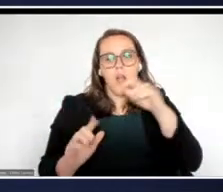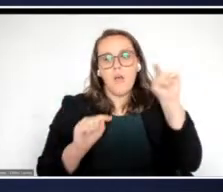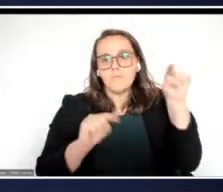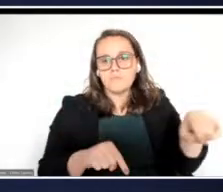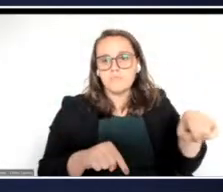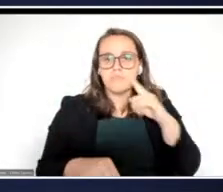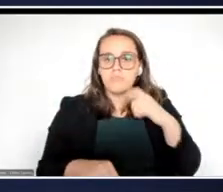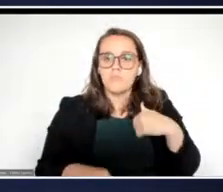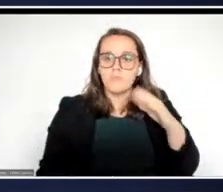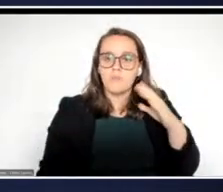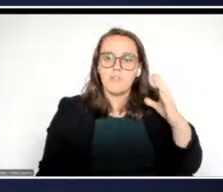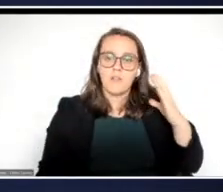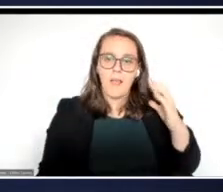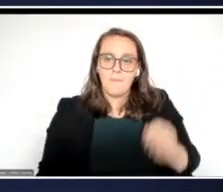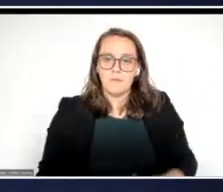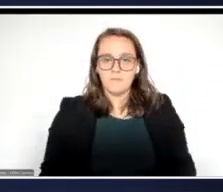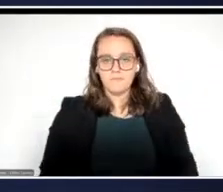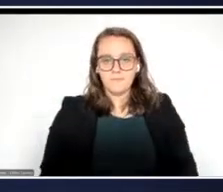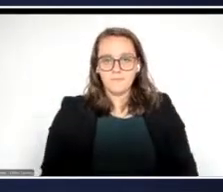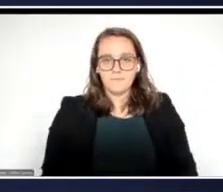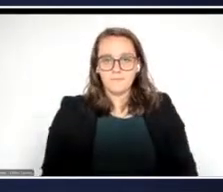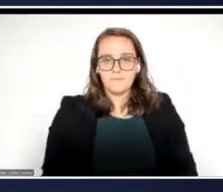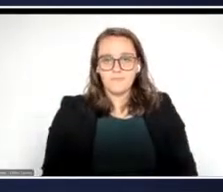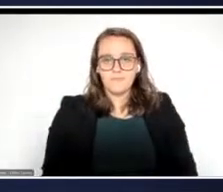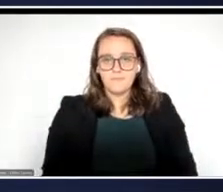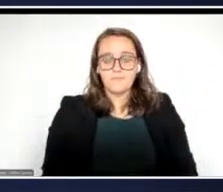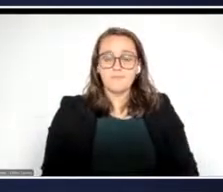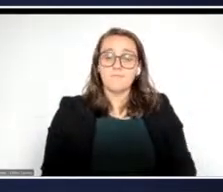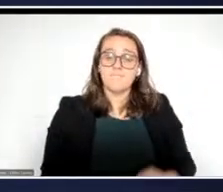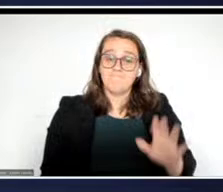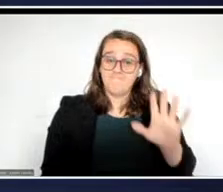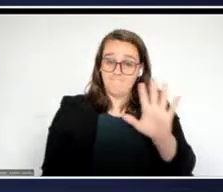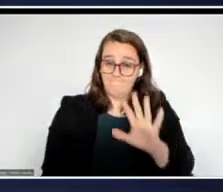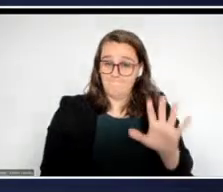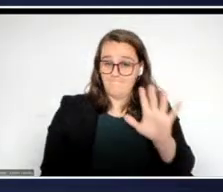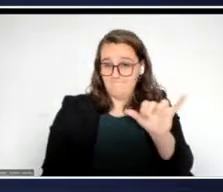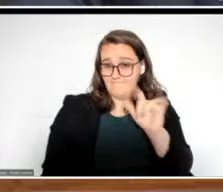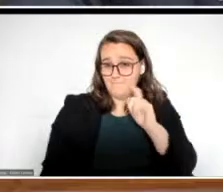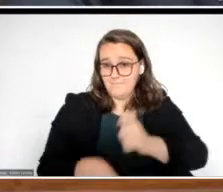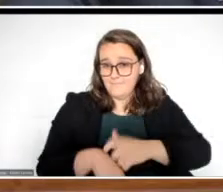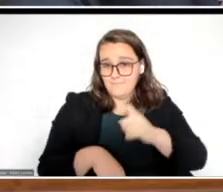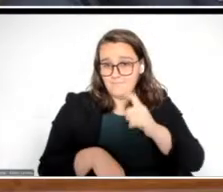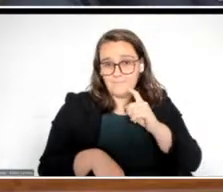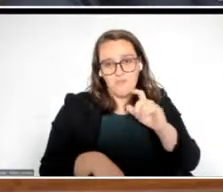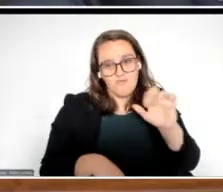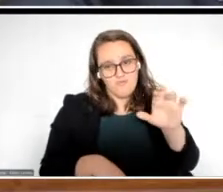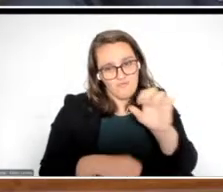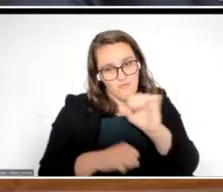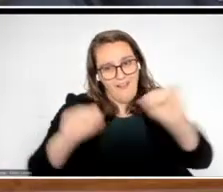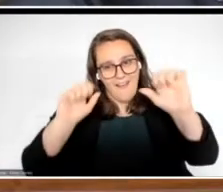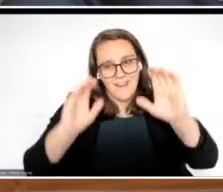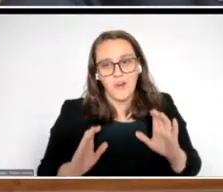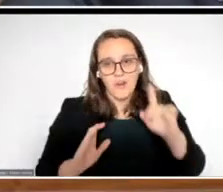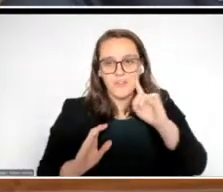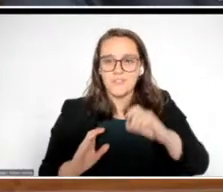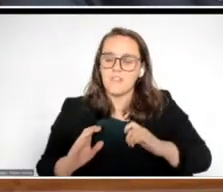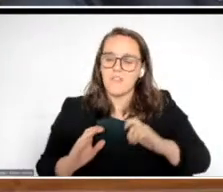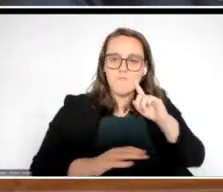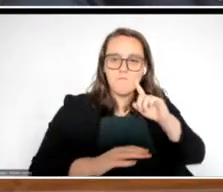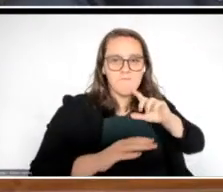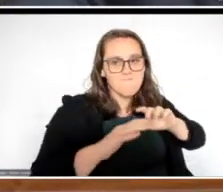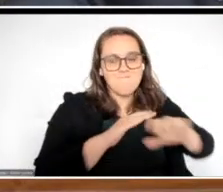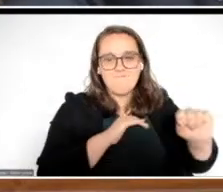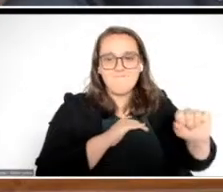Capitol. By then, rioters had breached the Capitol and were violently attacking the efforts of the brave men and women in